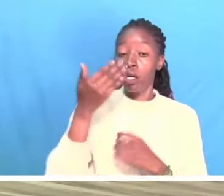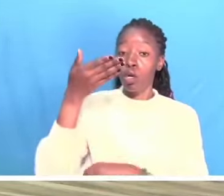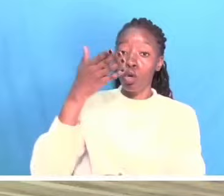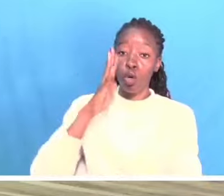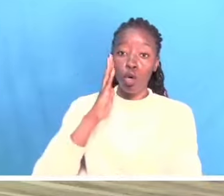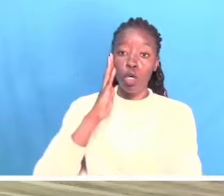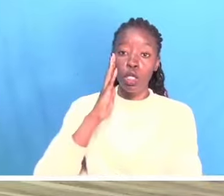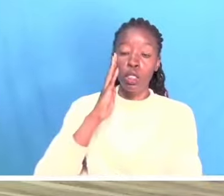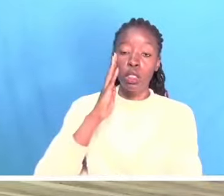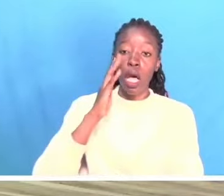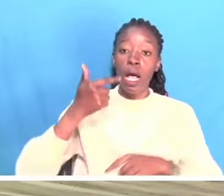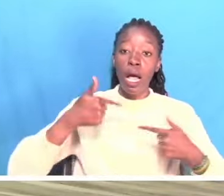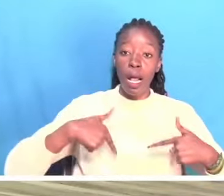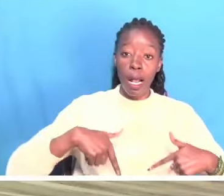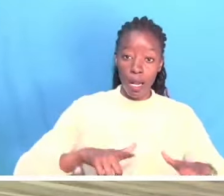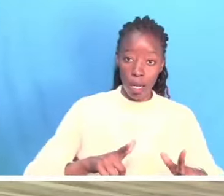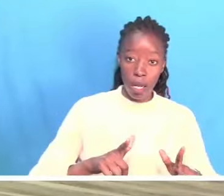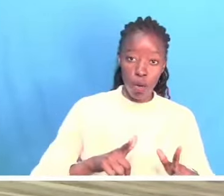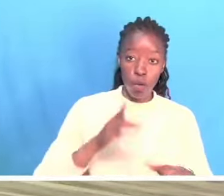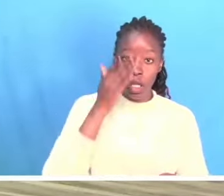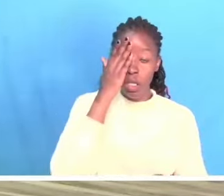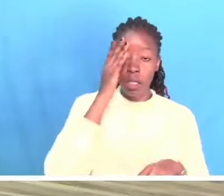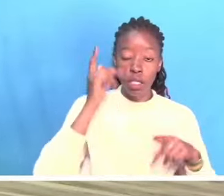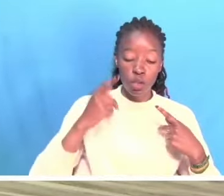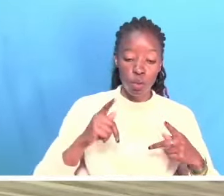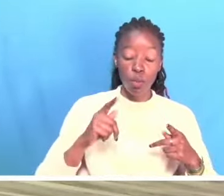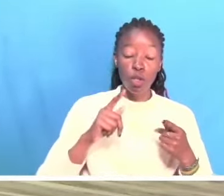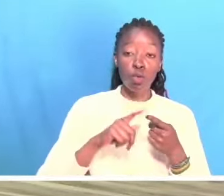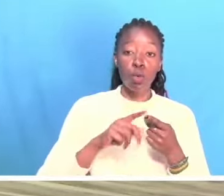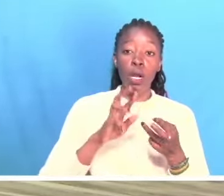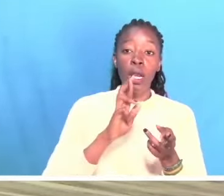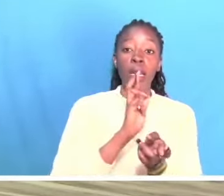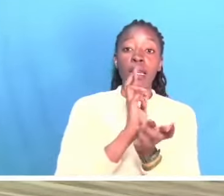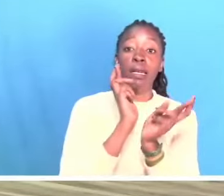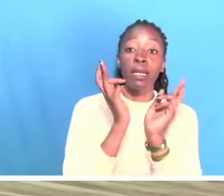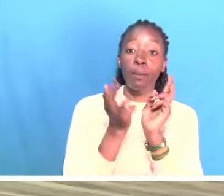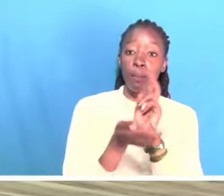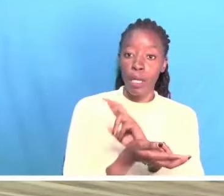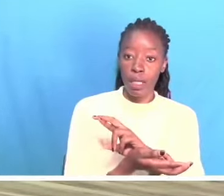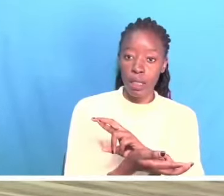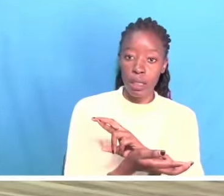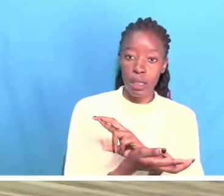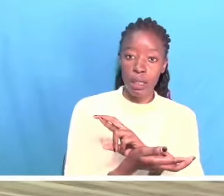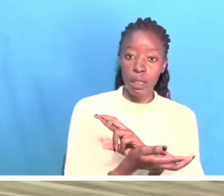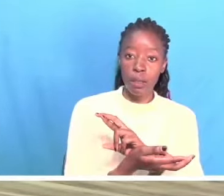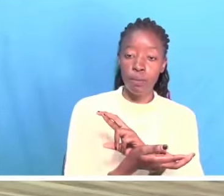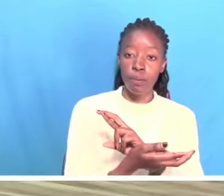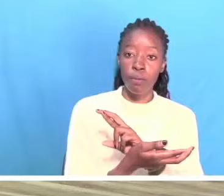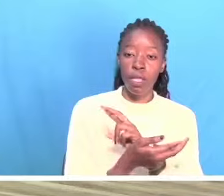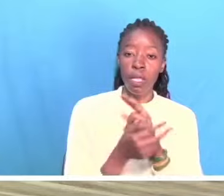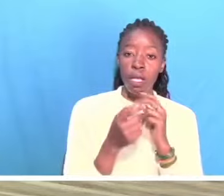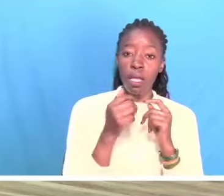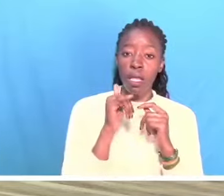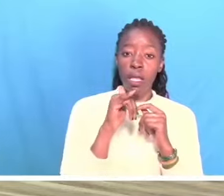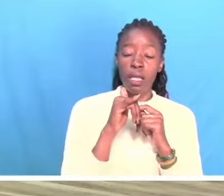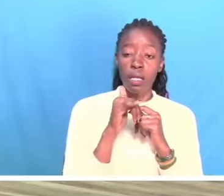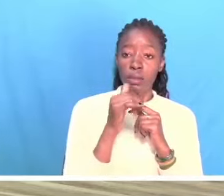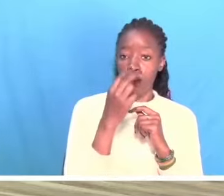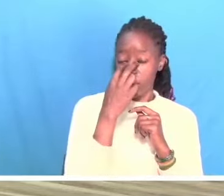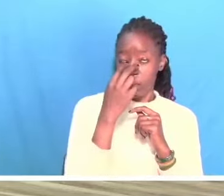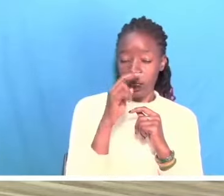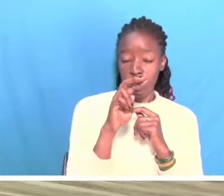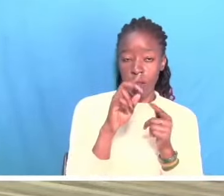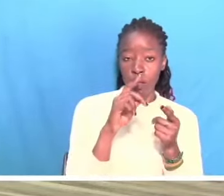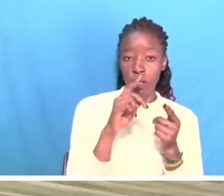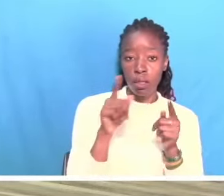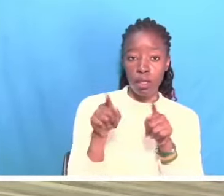allow them a window to repent. And therefore, that should not have been seen as God's